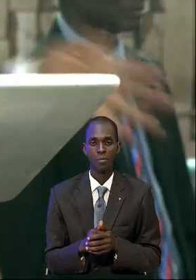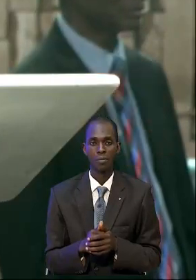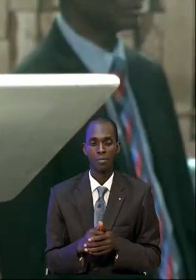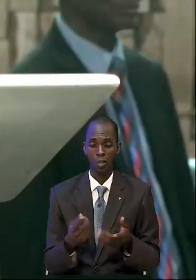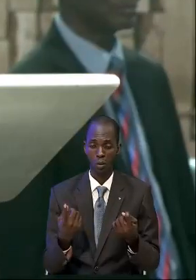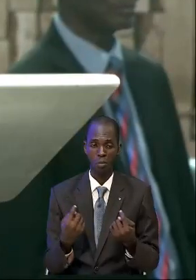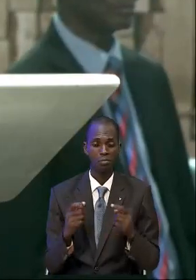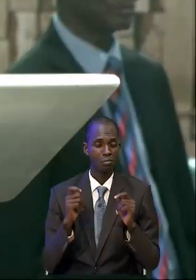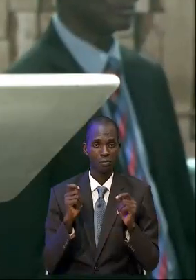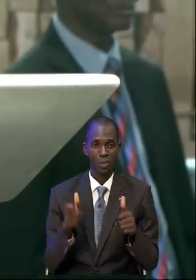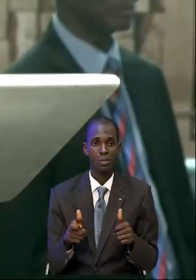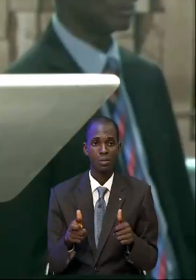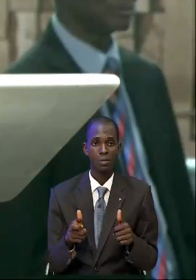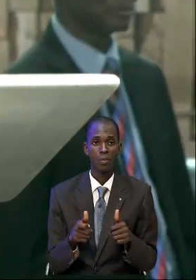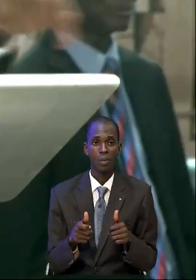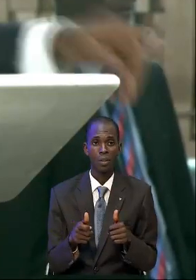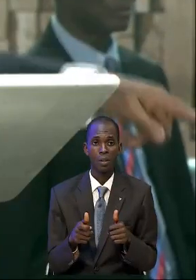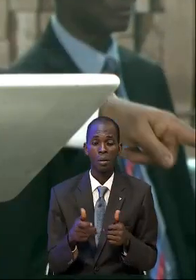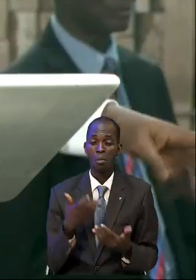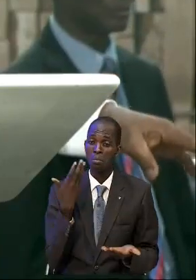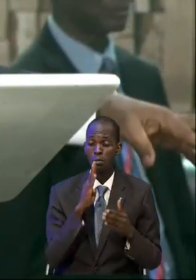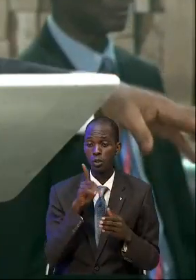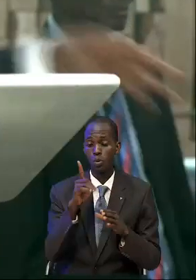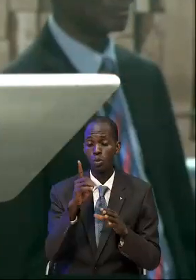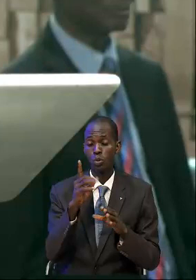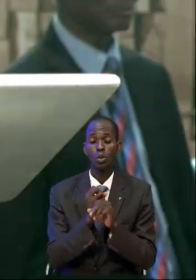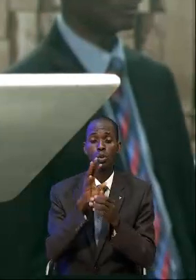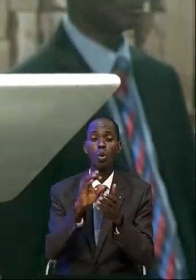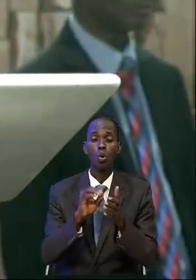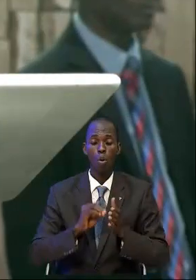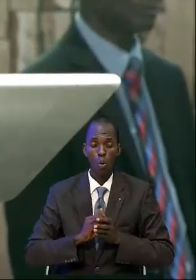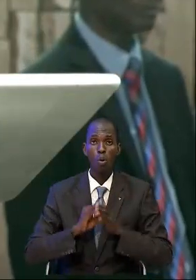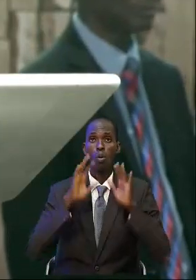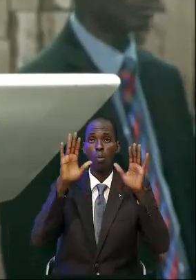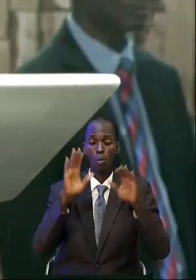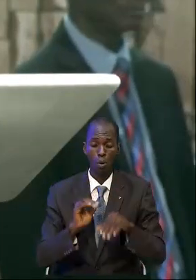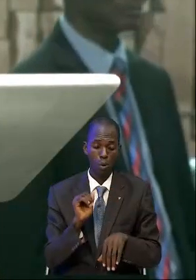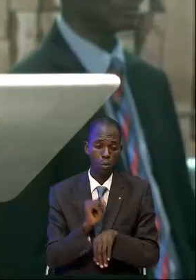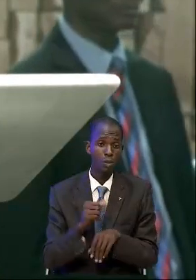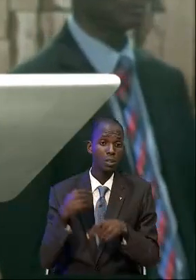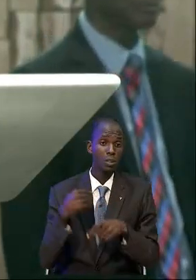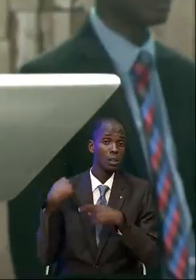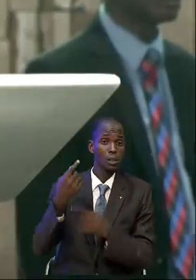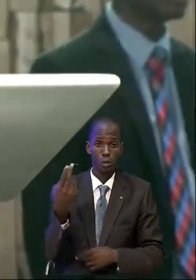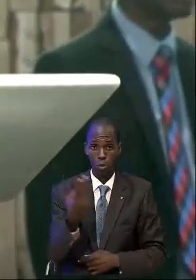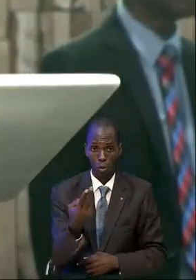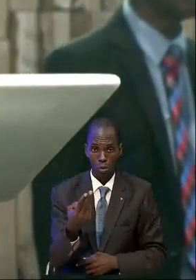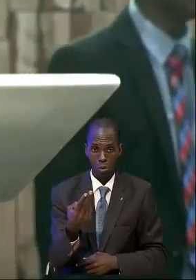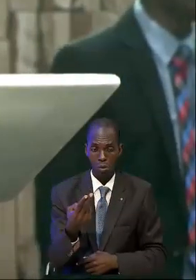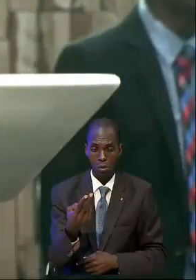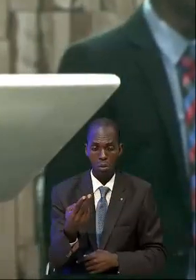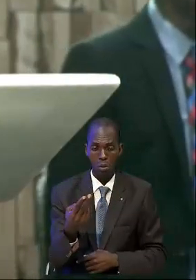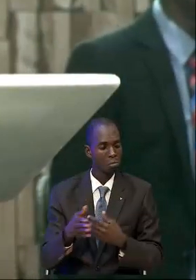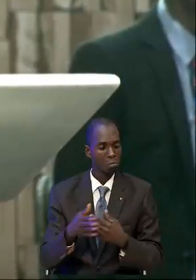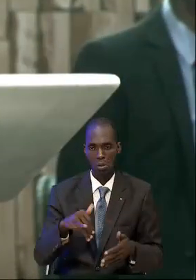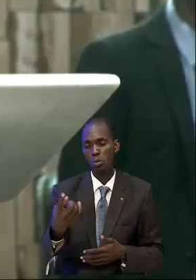quickly. Wonderful. Come quickly. Come this way. Maybe your miracle happened on Thursday. You are proved now.